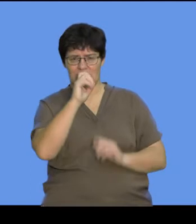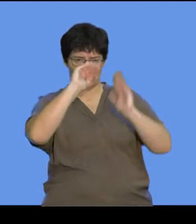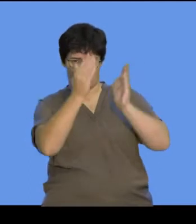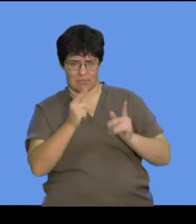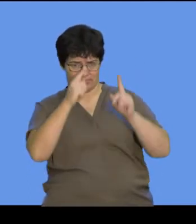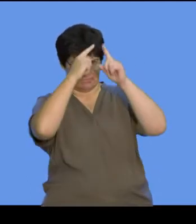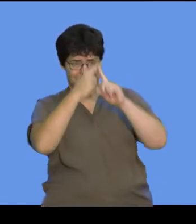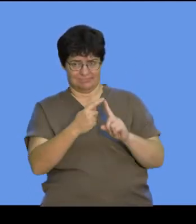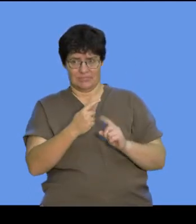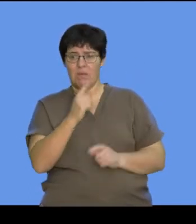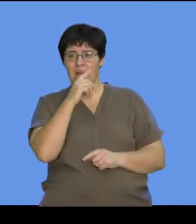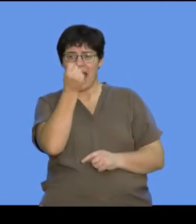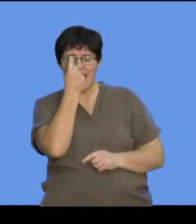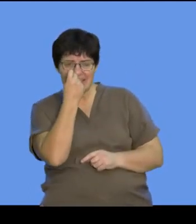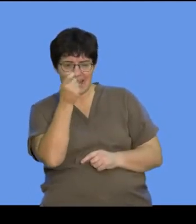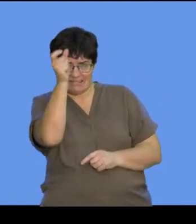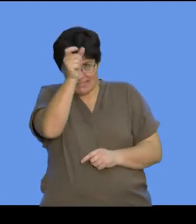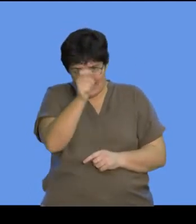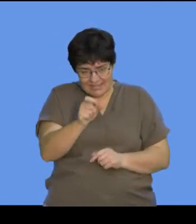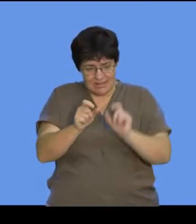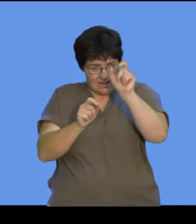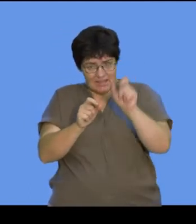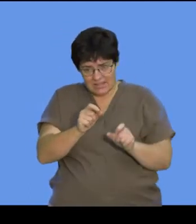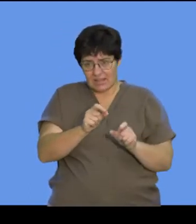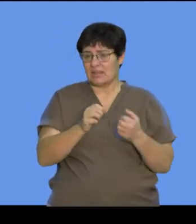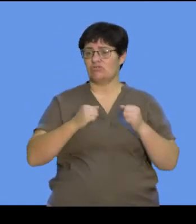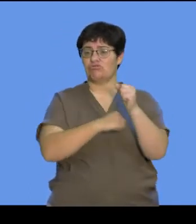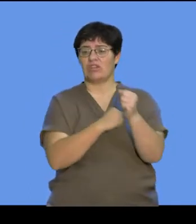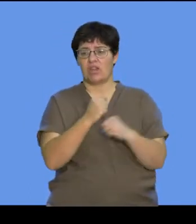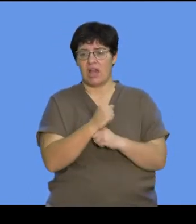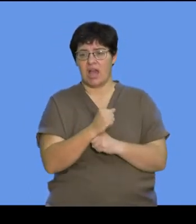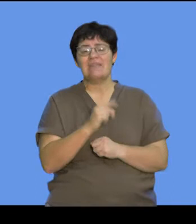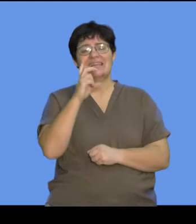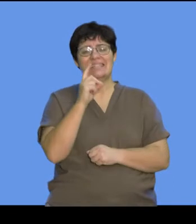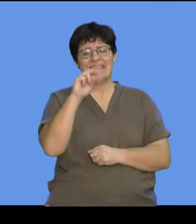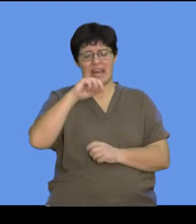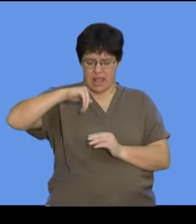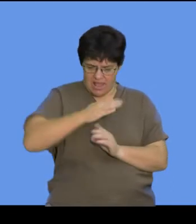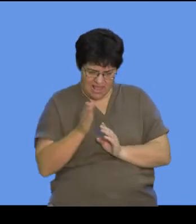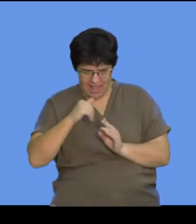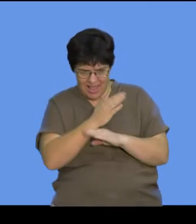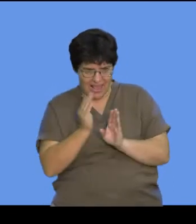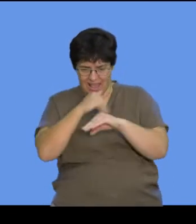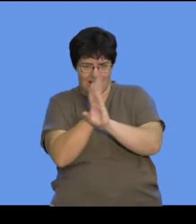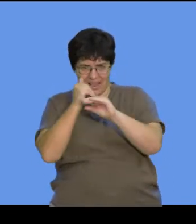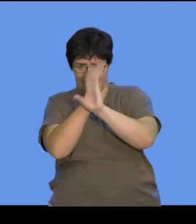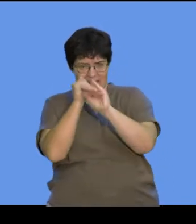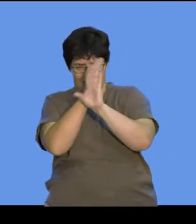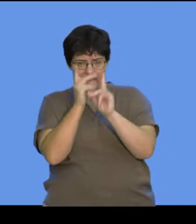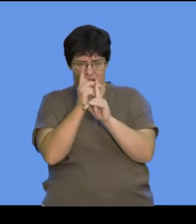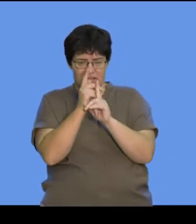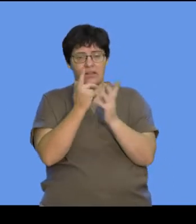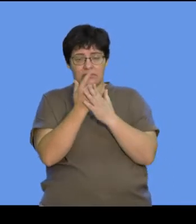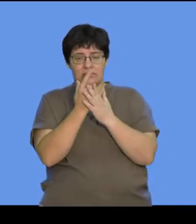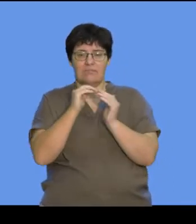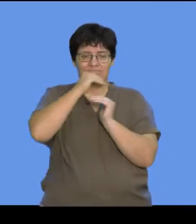structure, and it's important that you understand that this X-shaped structure is essentially DNA that's complex structure